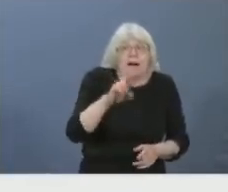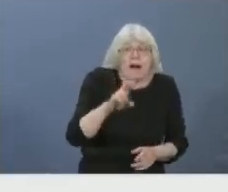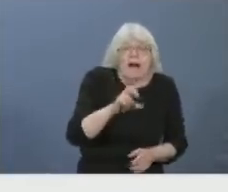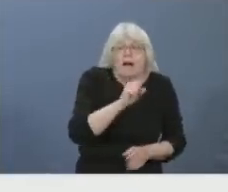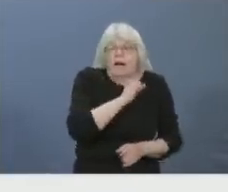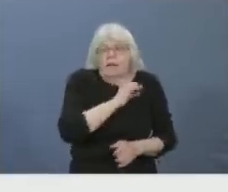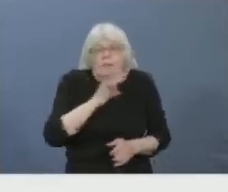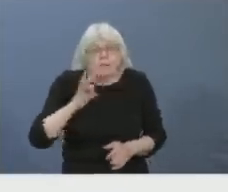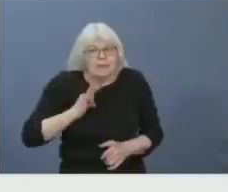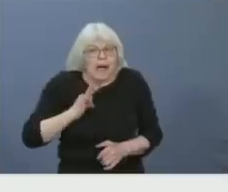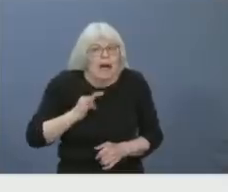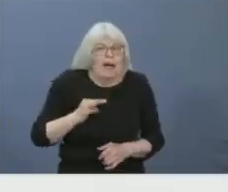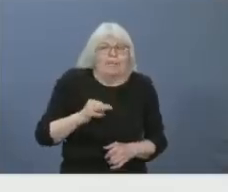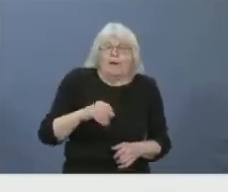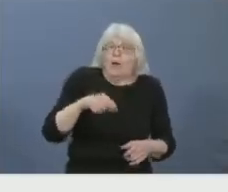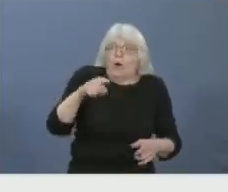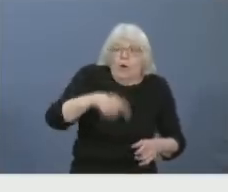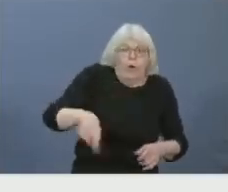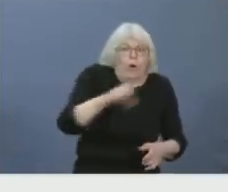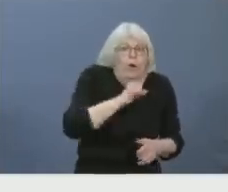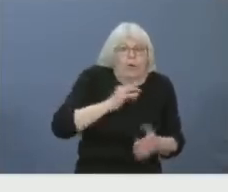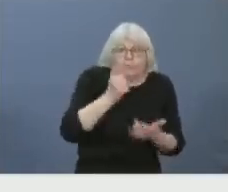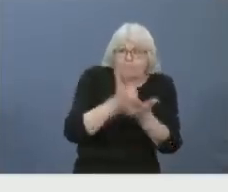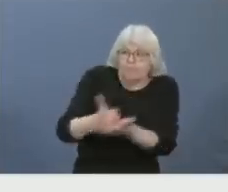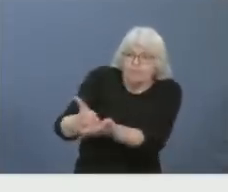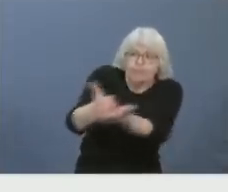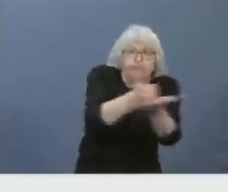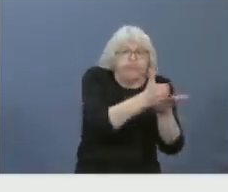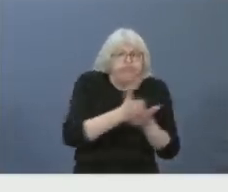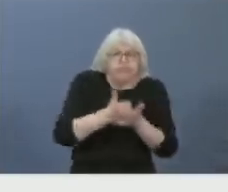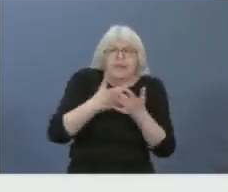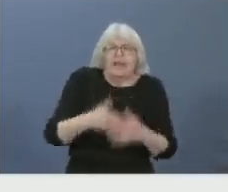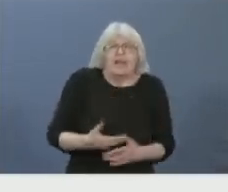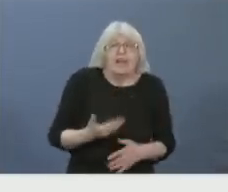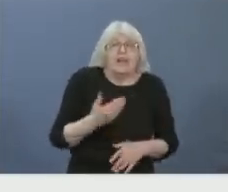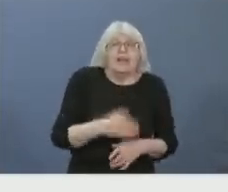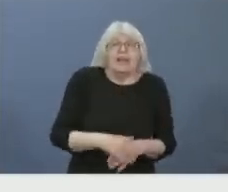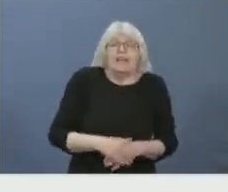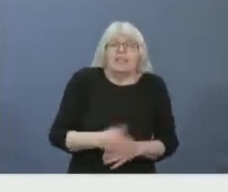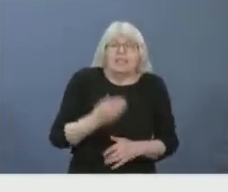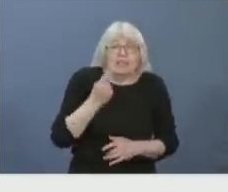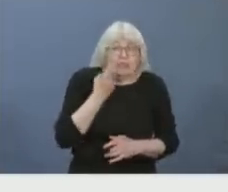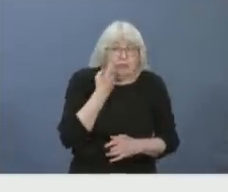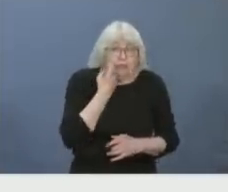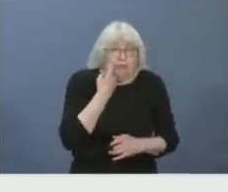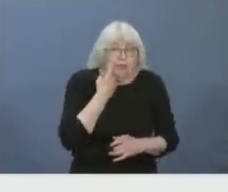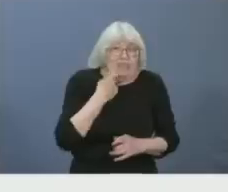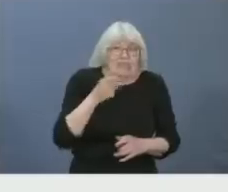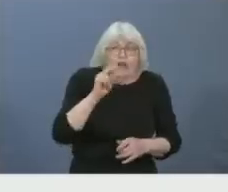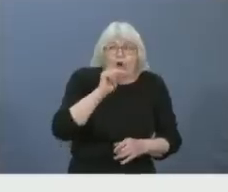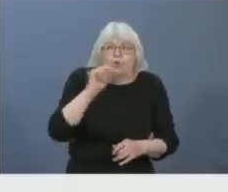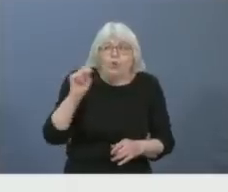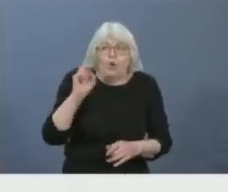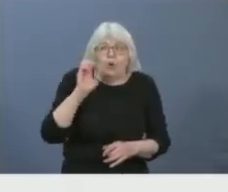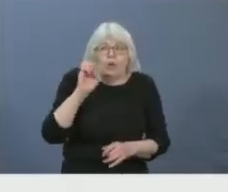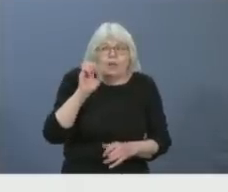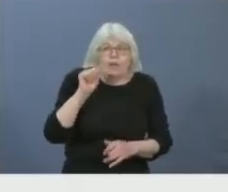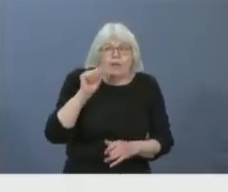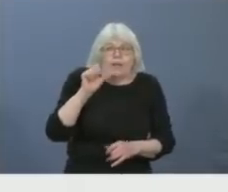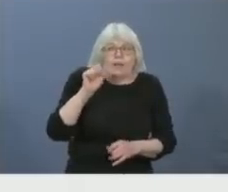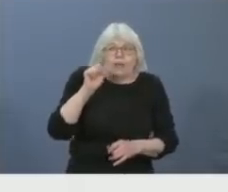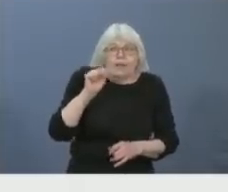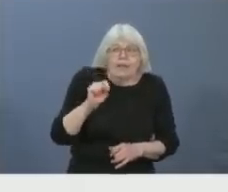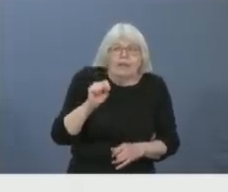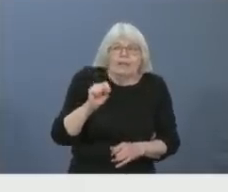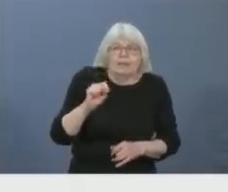fight. We were on a call just recently with our partners down in the Northeast States, and we're hearing encouraging reports